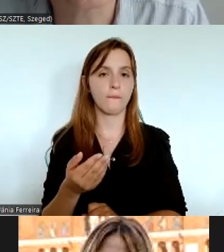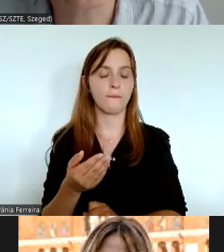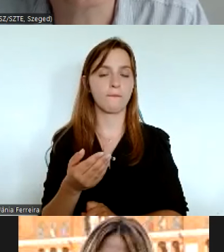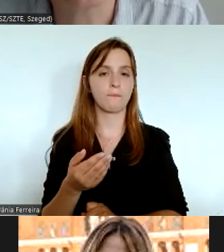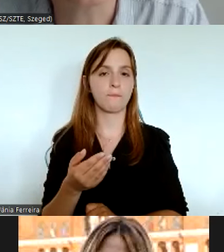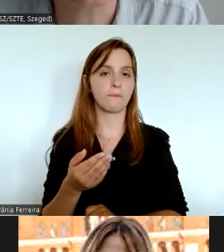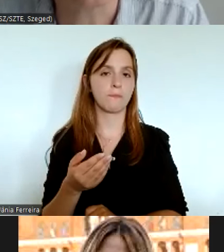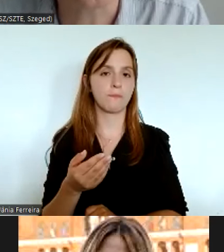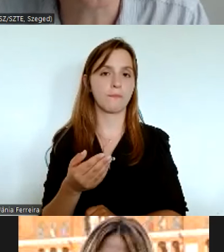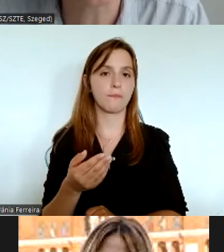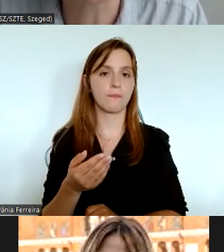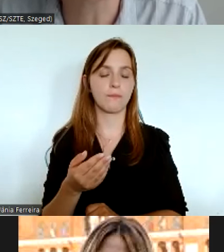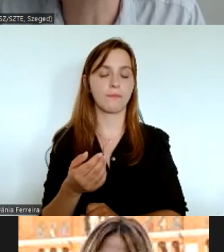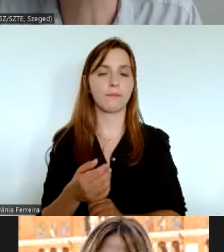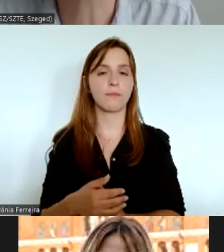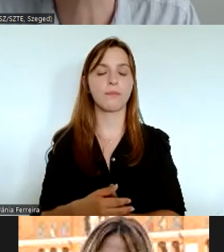there will be an